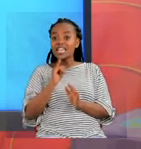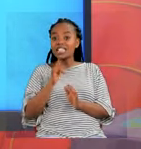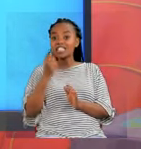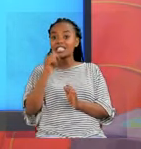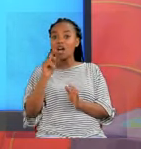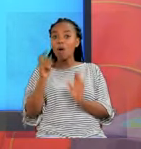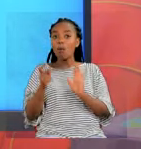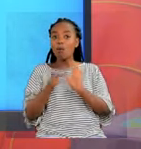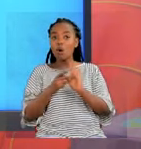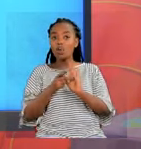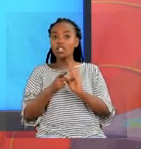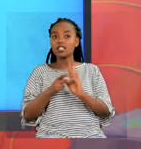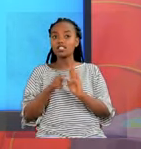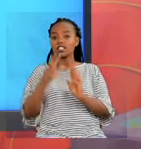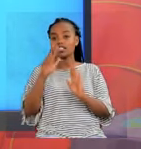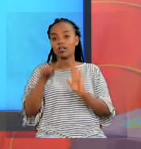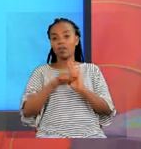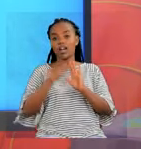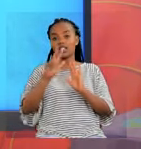on a circle, the question?